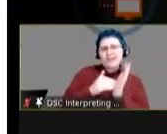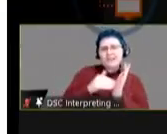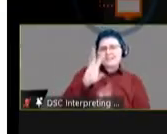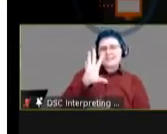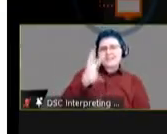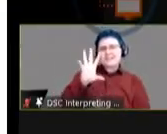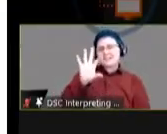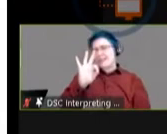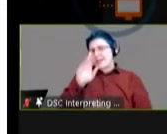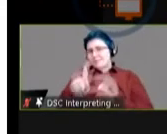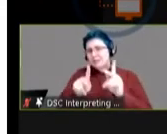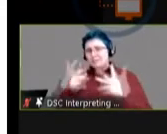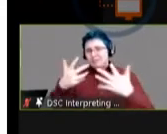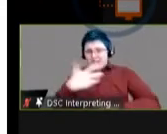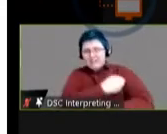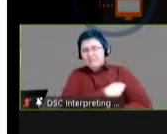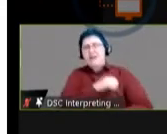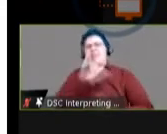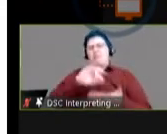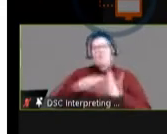County Health Department, so far